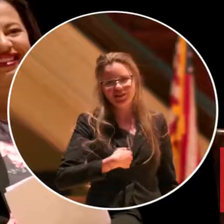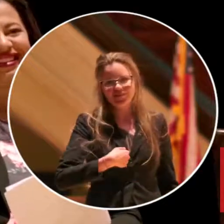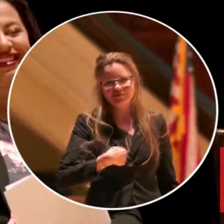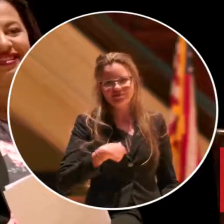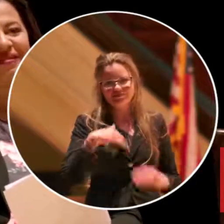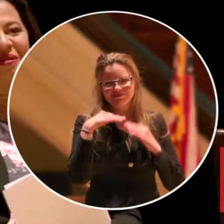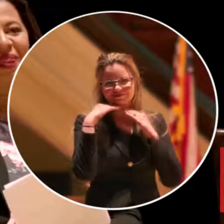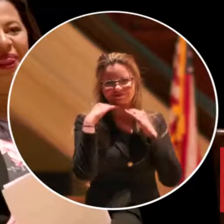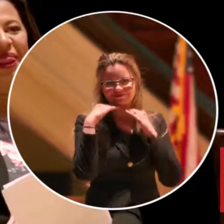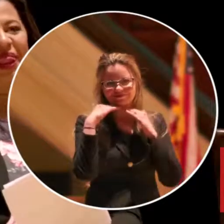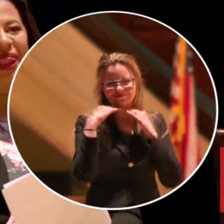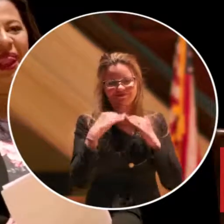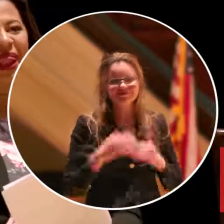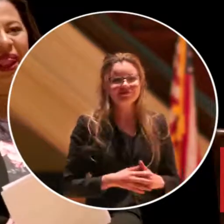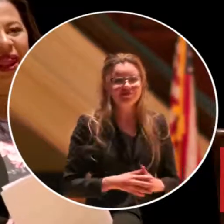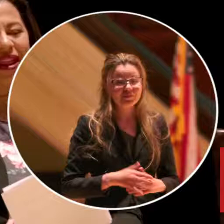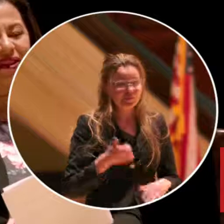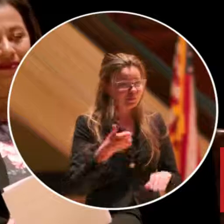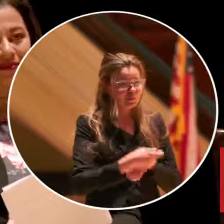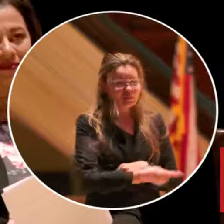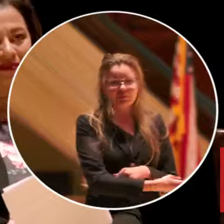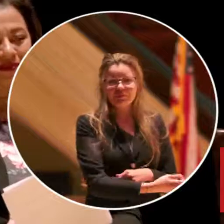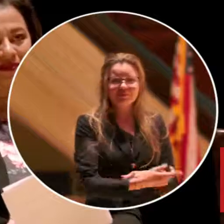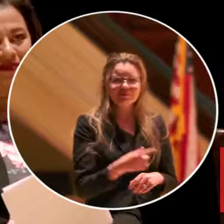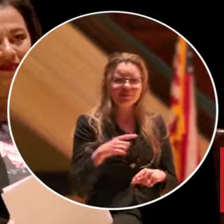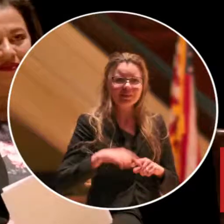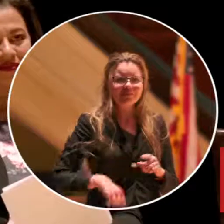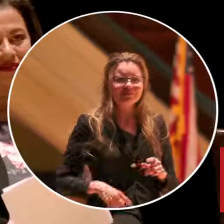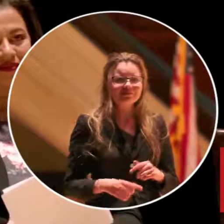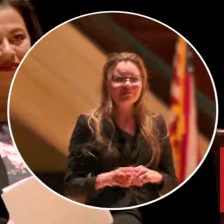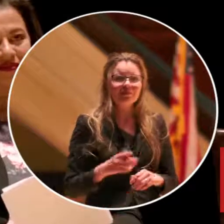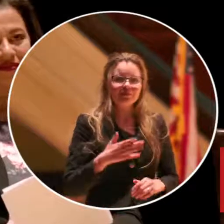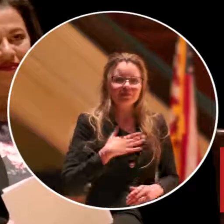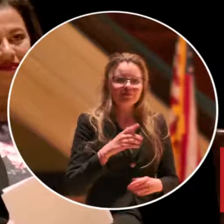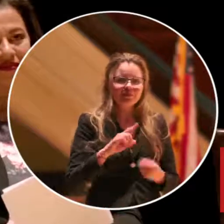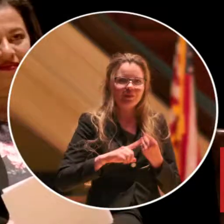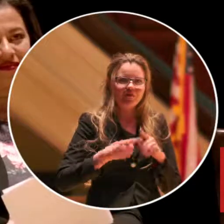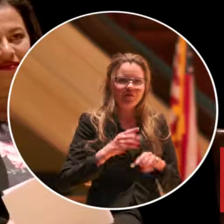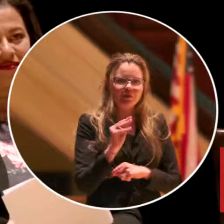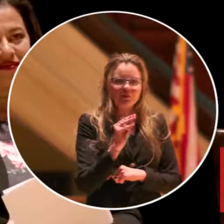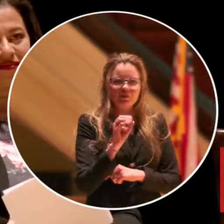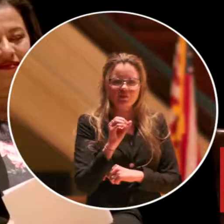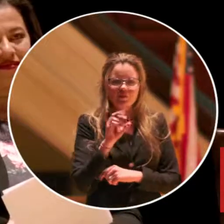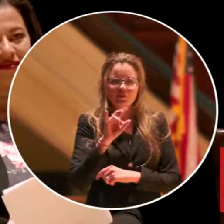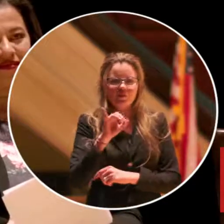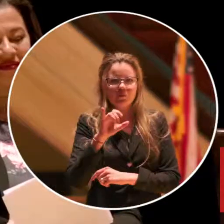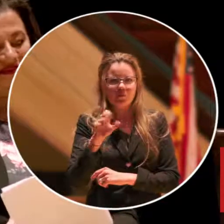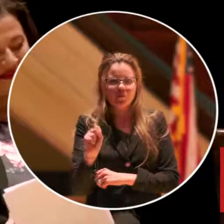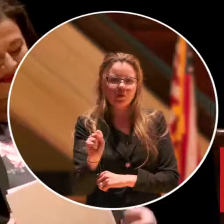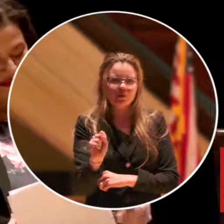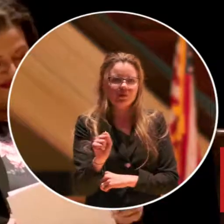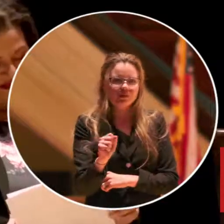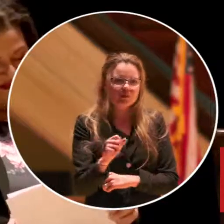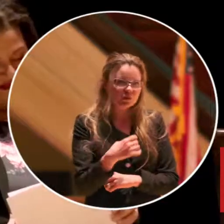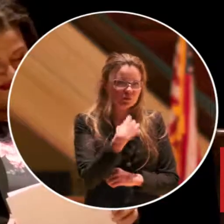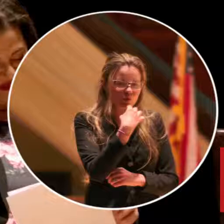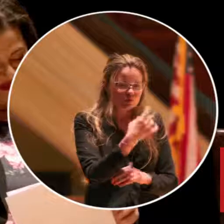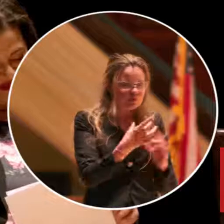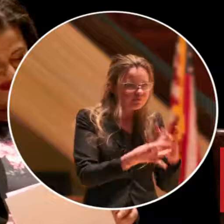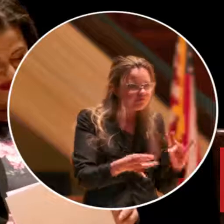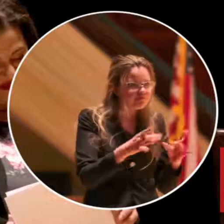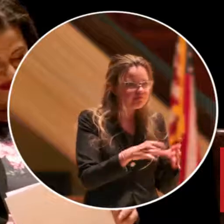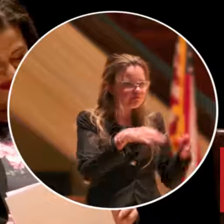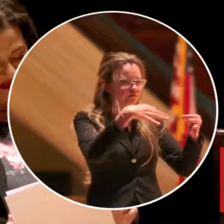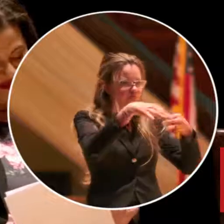them? It was my friend Morris, however, who finally set me straight in the ways of baby production when I was 8.